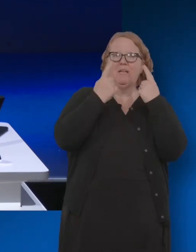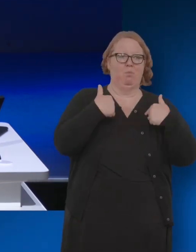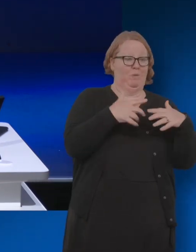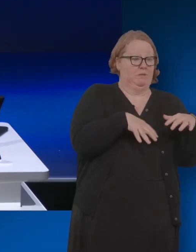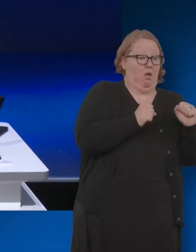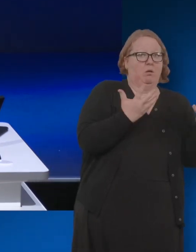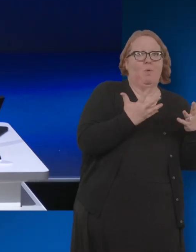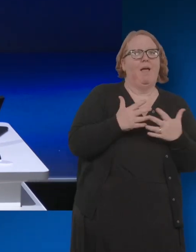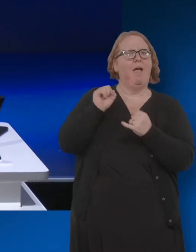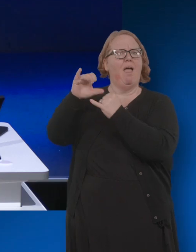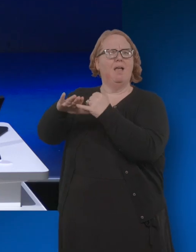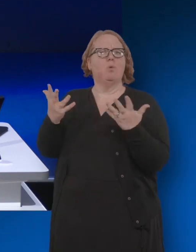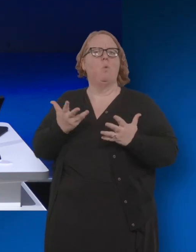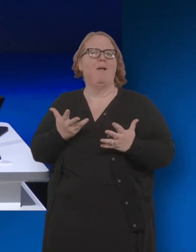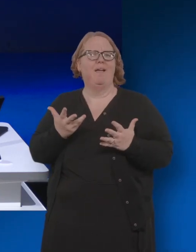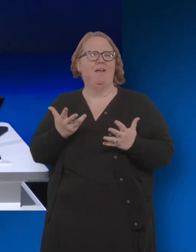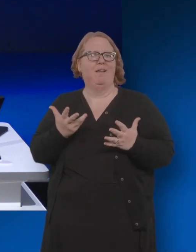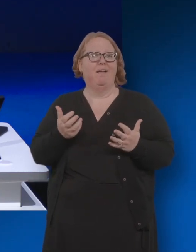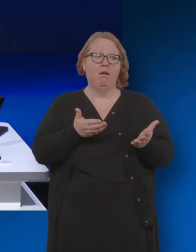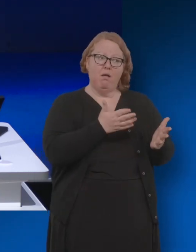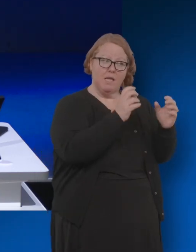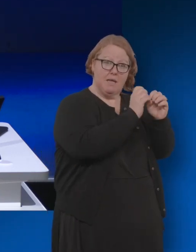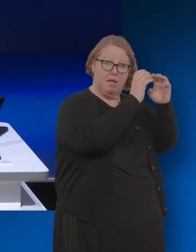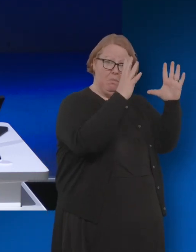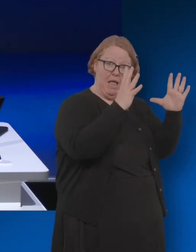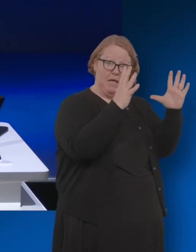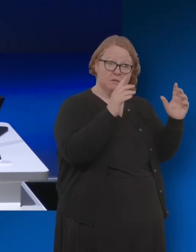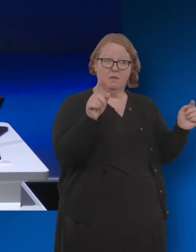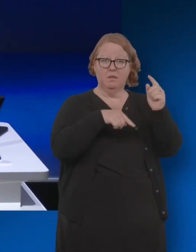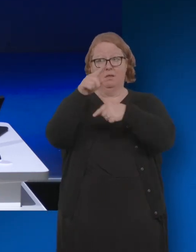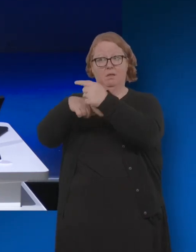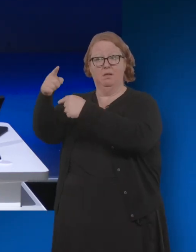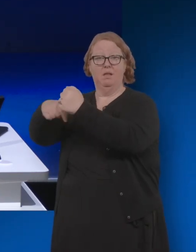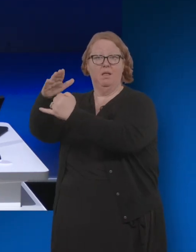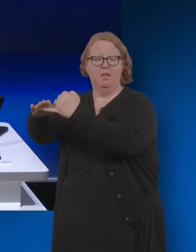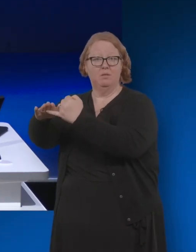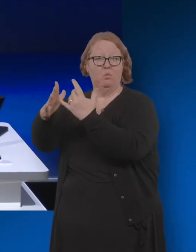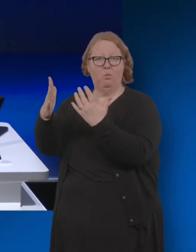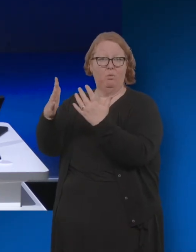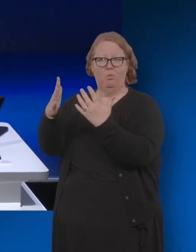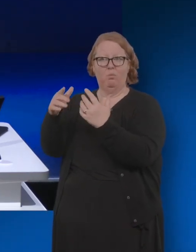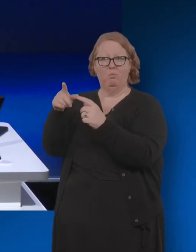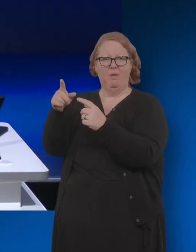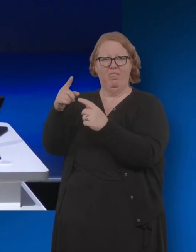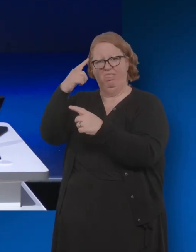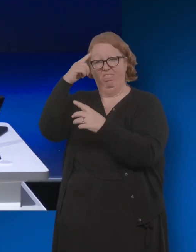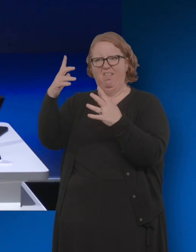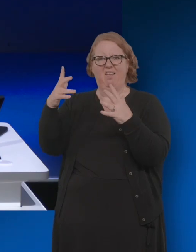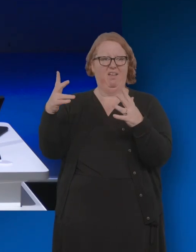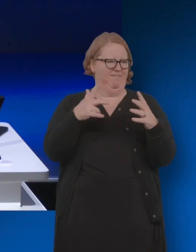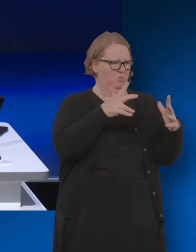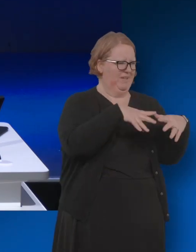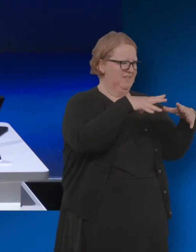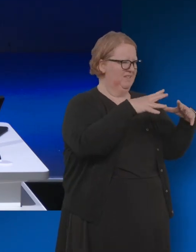end. Do we start and end with the mind, or do we start and end with the matter? If we start and end with the mind,